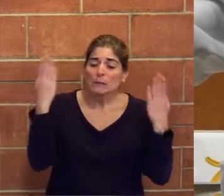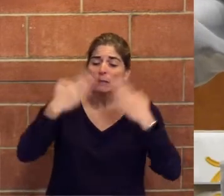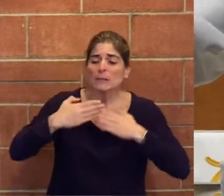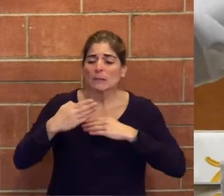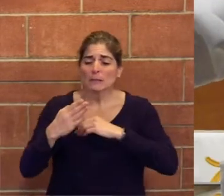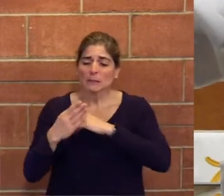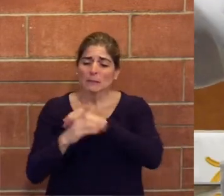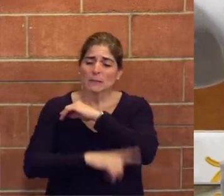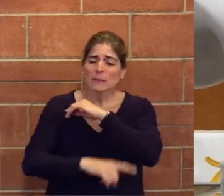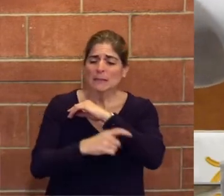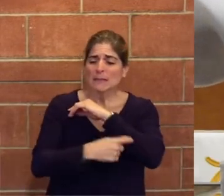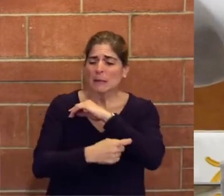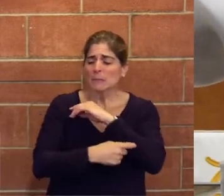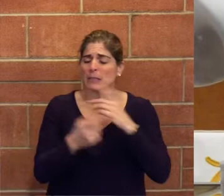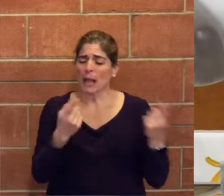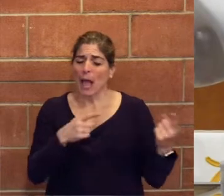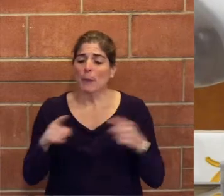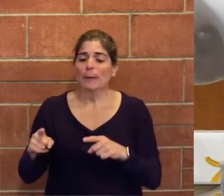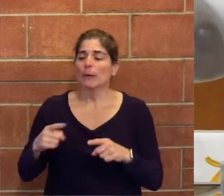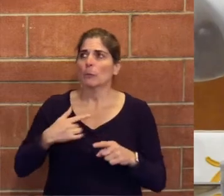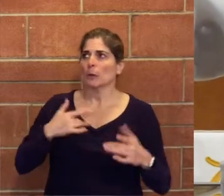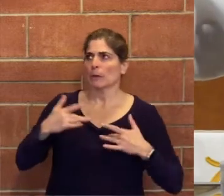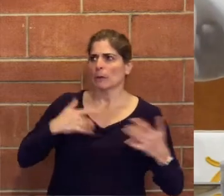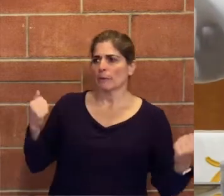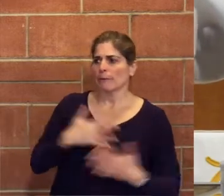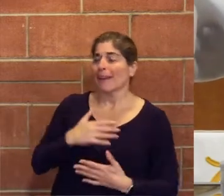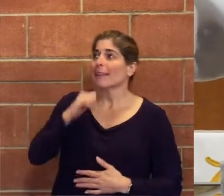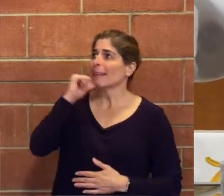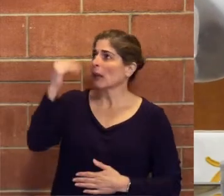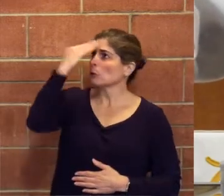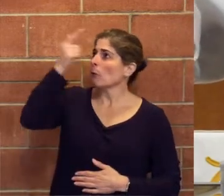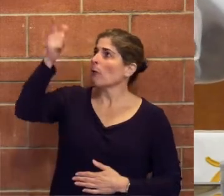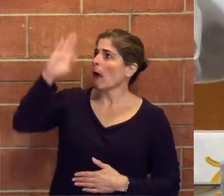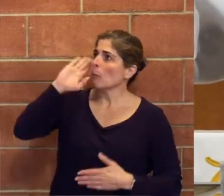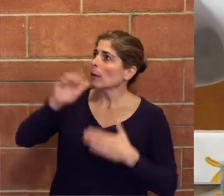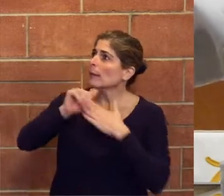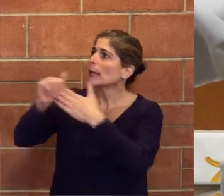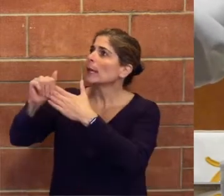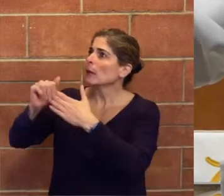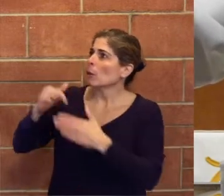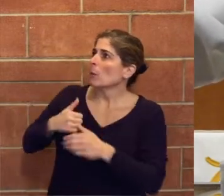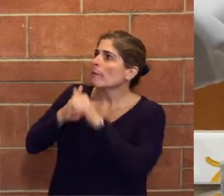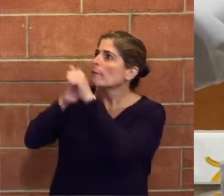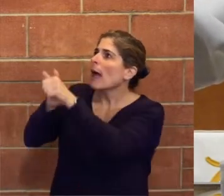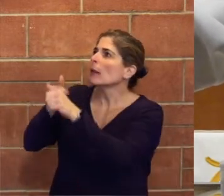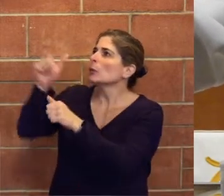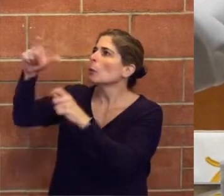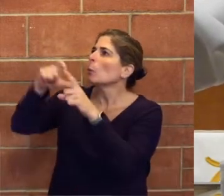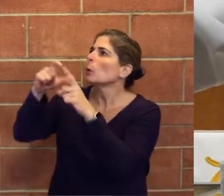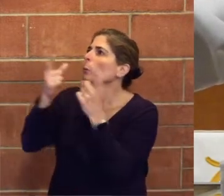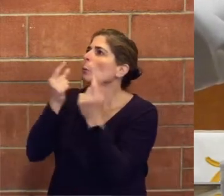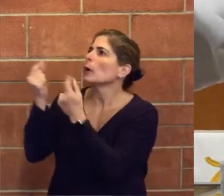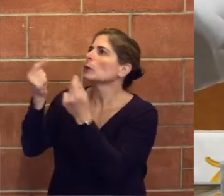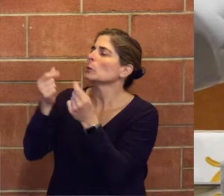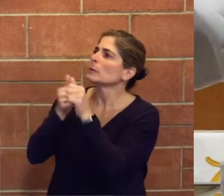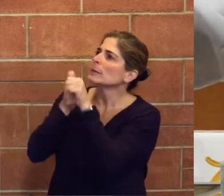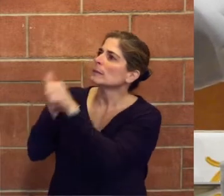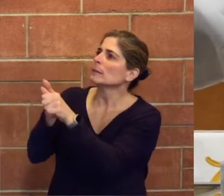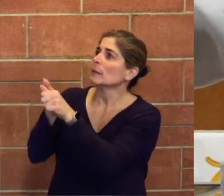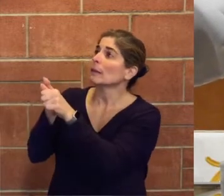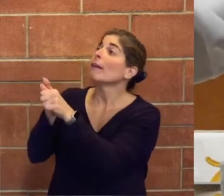not wander from his flock, but follow wherever he leads us, listening for his voice and staying near